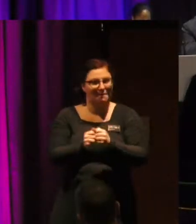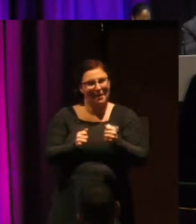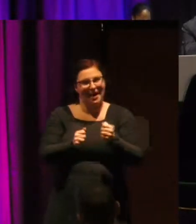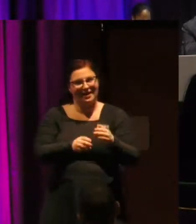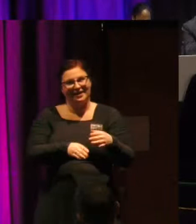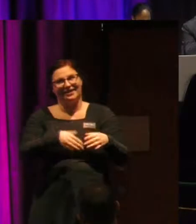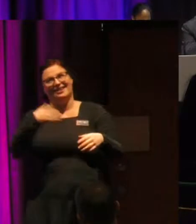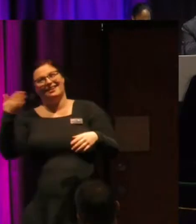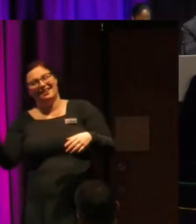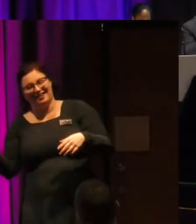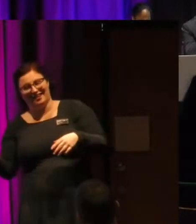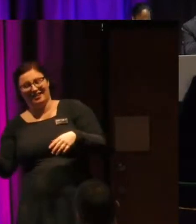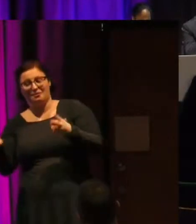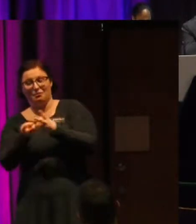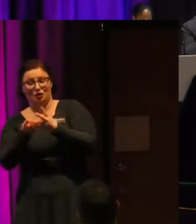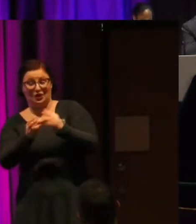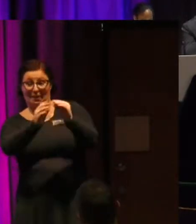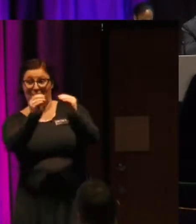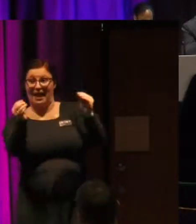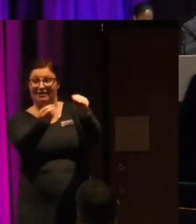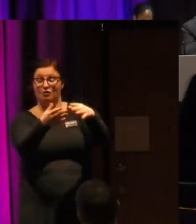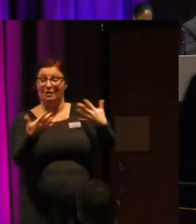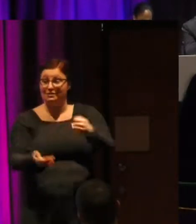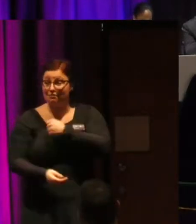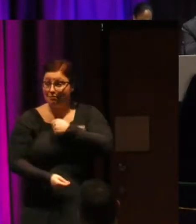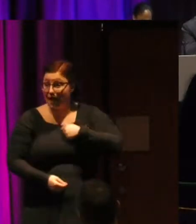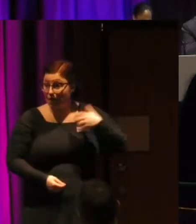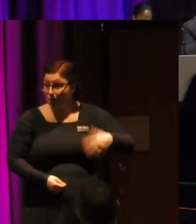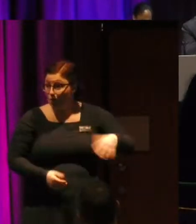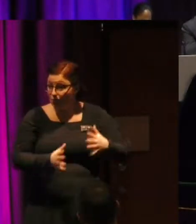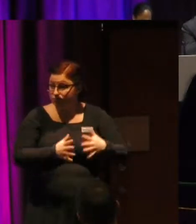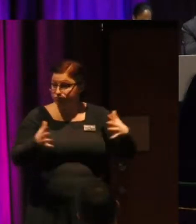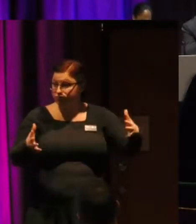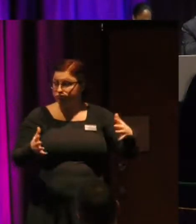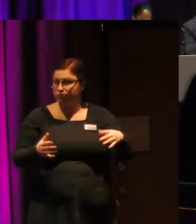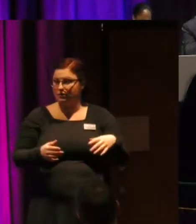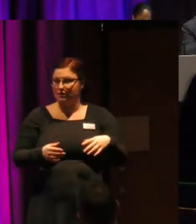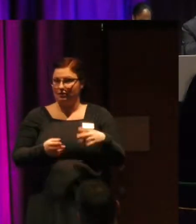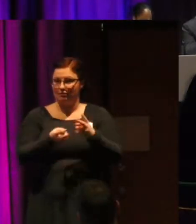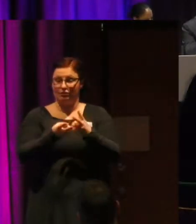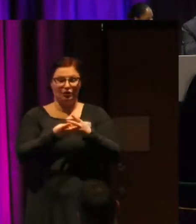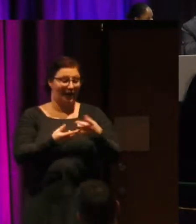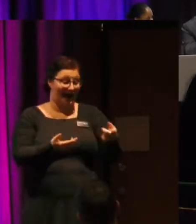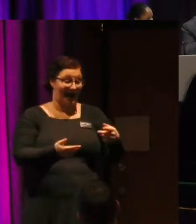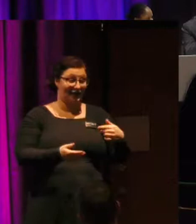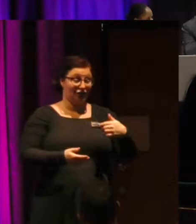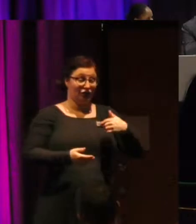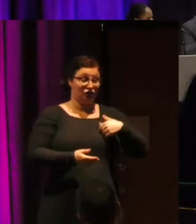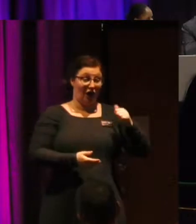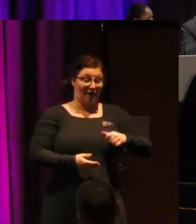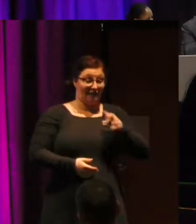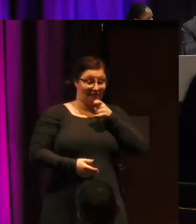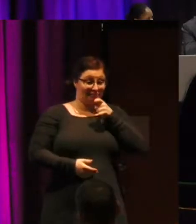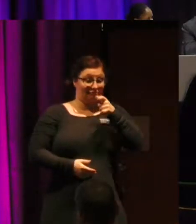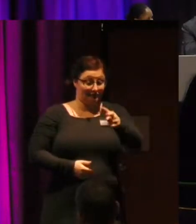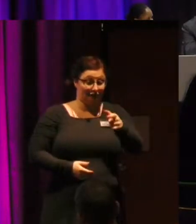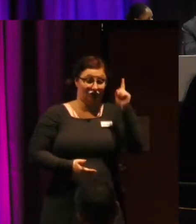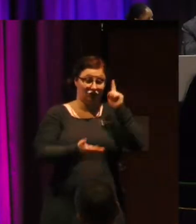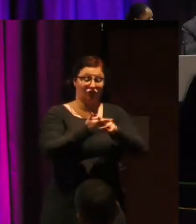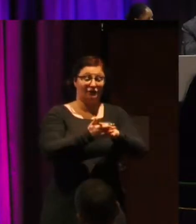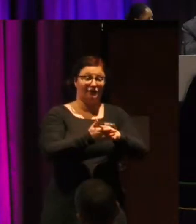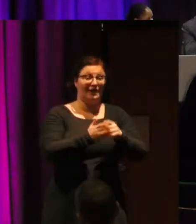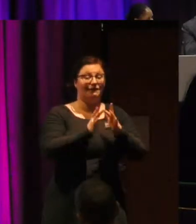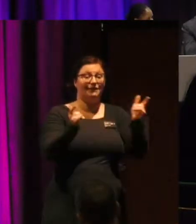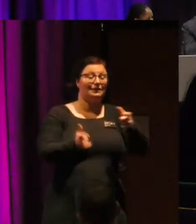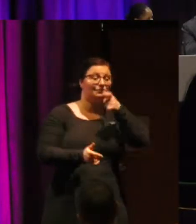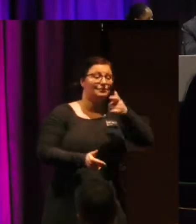we're giving all of this power to the platforms to decide, is this freedom of expression or is this hate speech? The other opposite